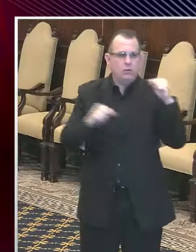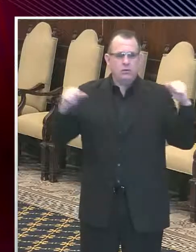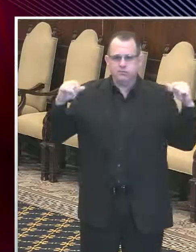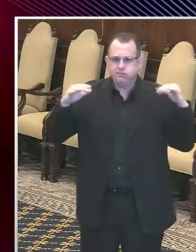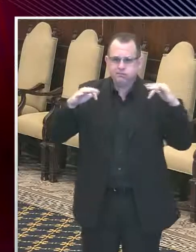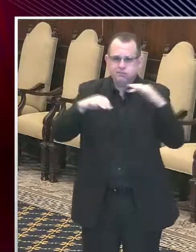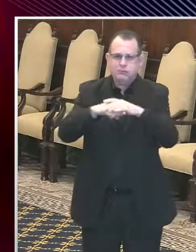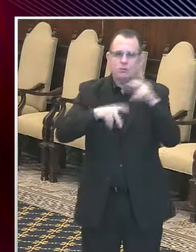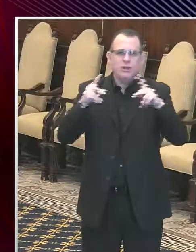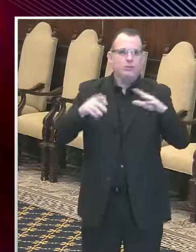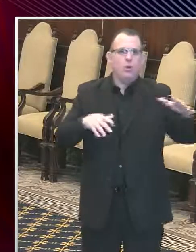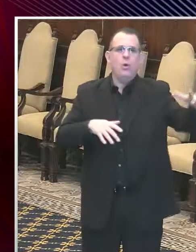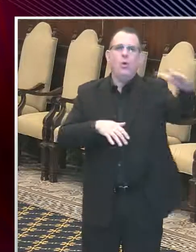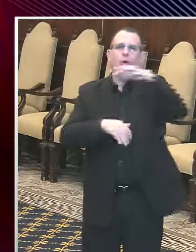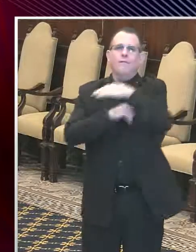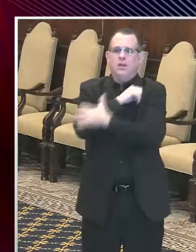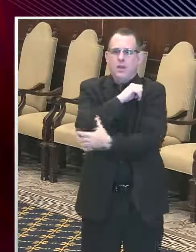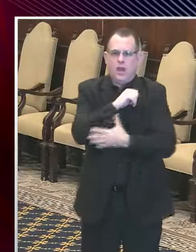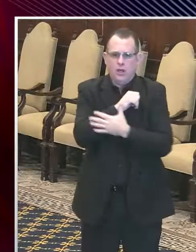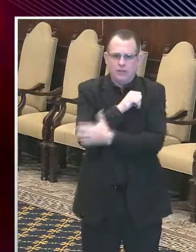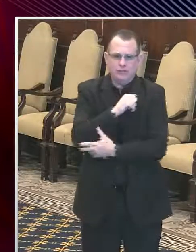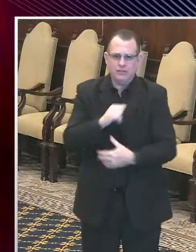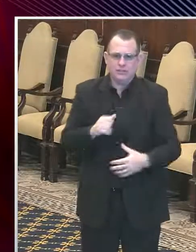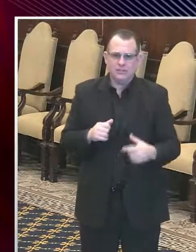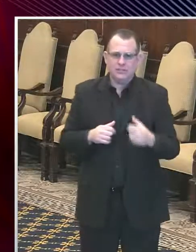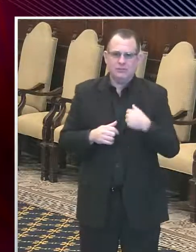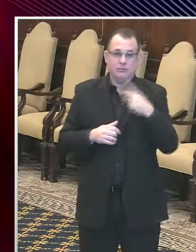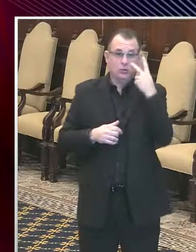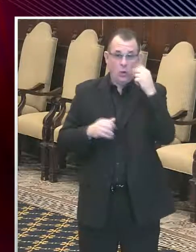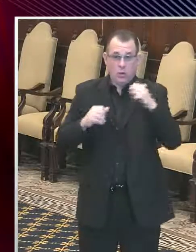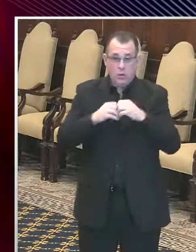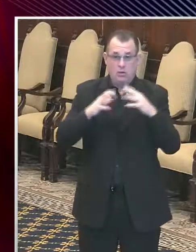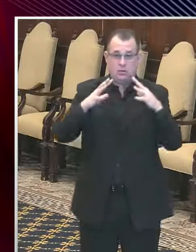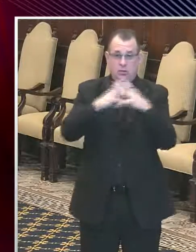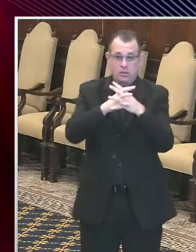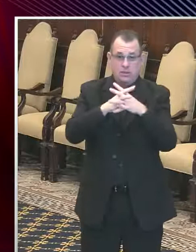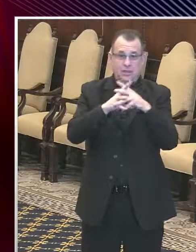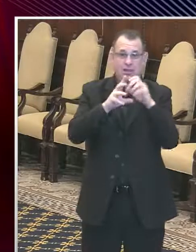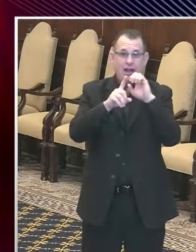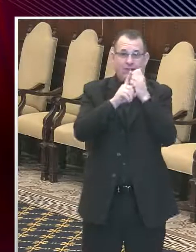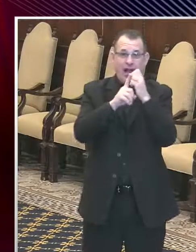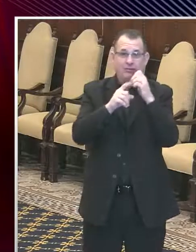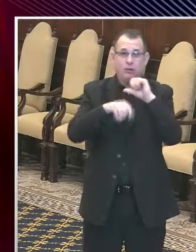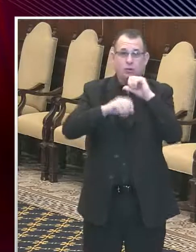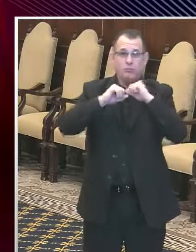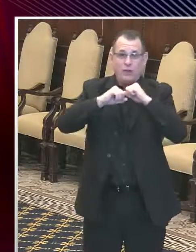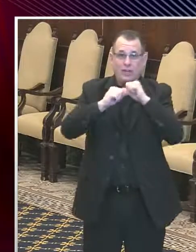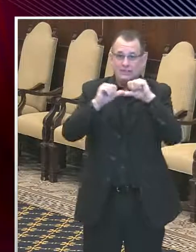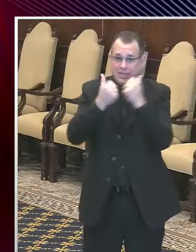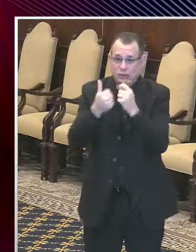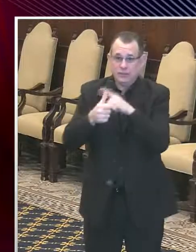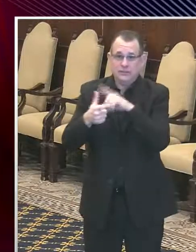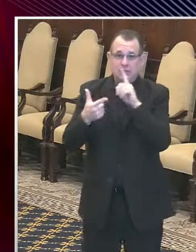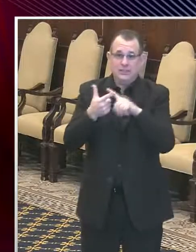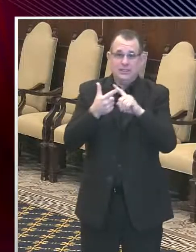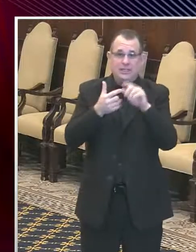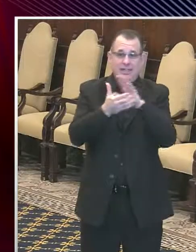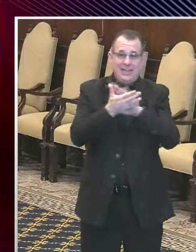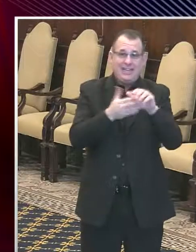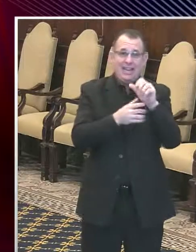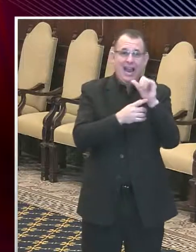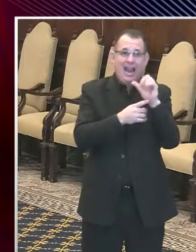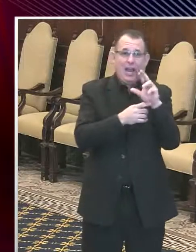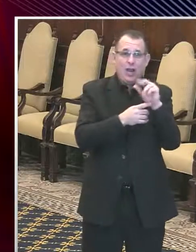Because of this organizing, we saw the creation of the Environmental Protection Agency, the passage of the Clean Air Act, and many more pieces of